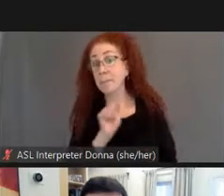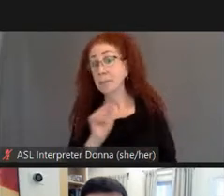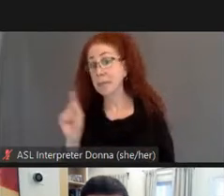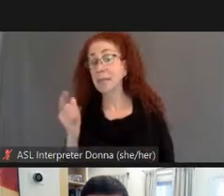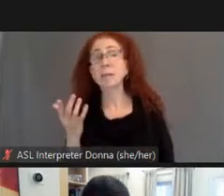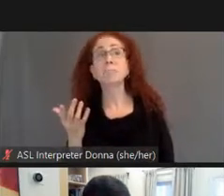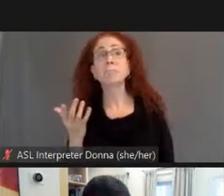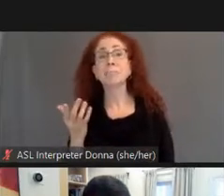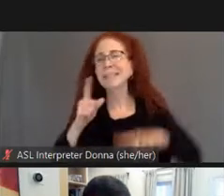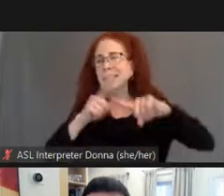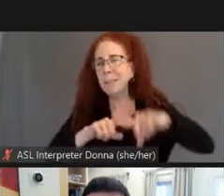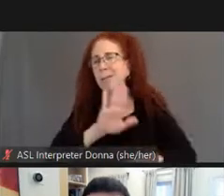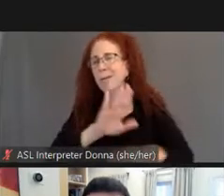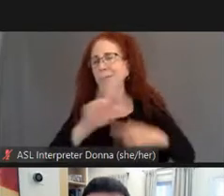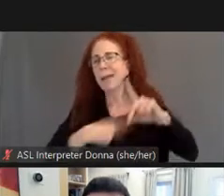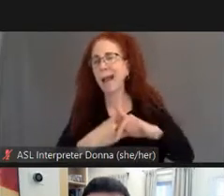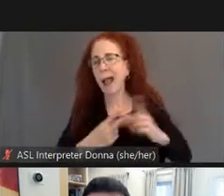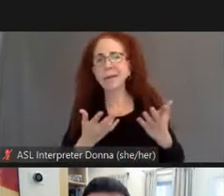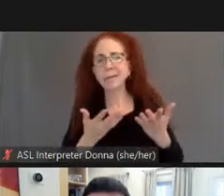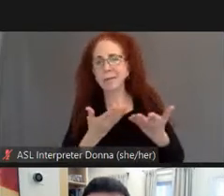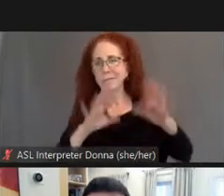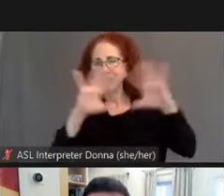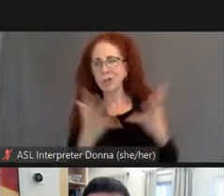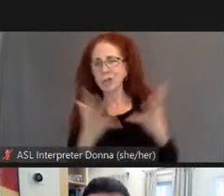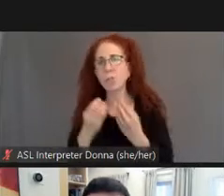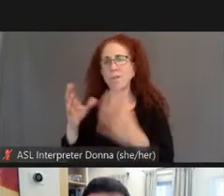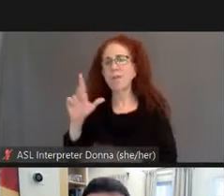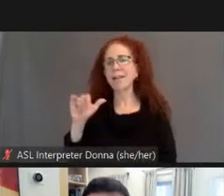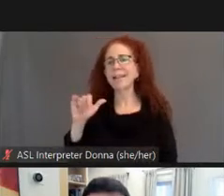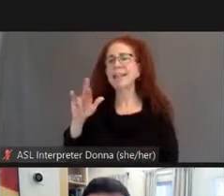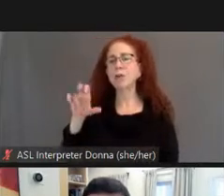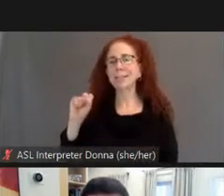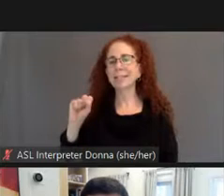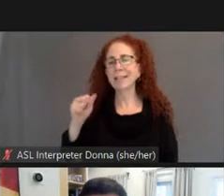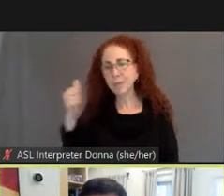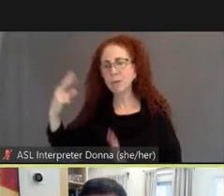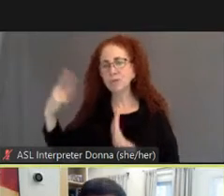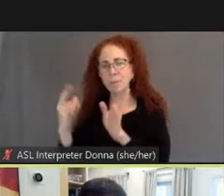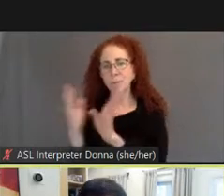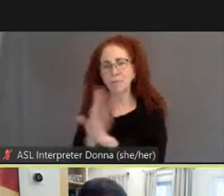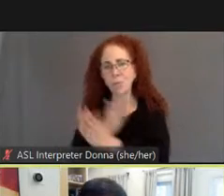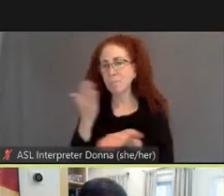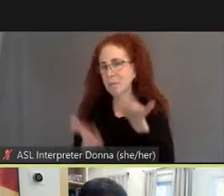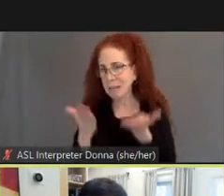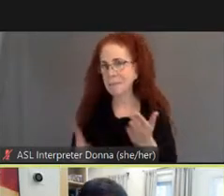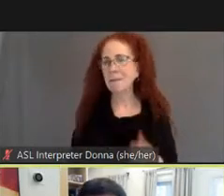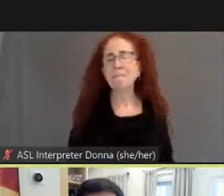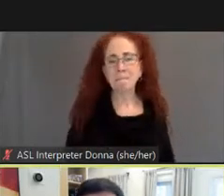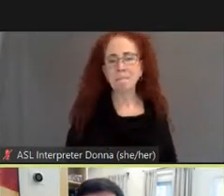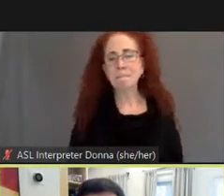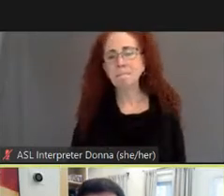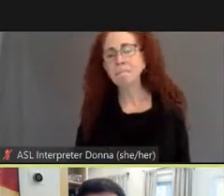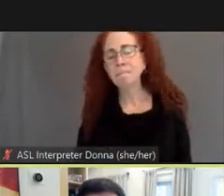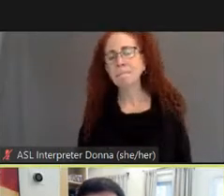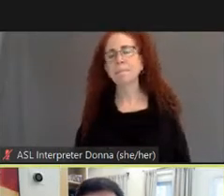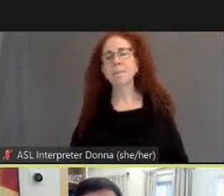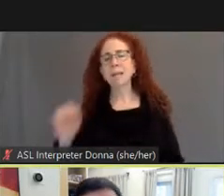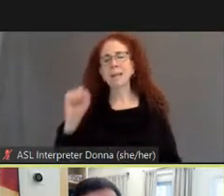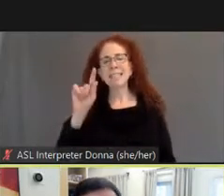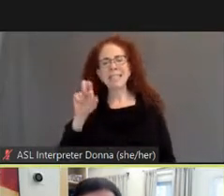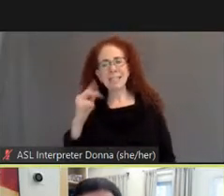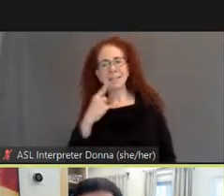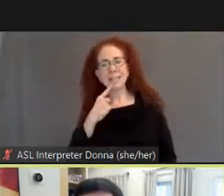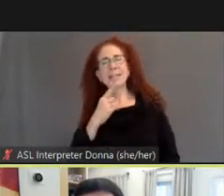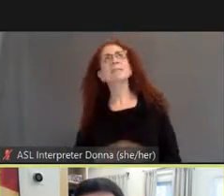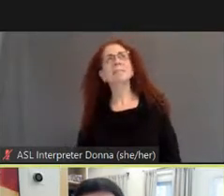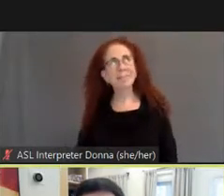and depending on the nature of the performance, also providing the lyrics too. Yeah, what I've taken away is just